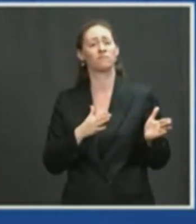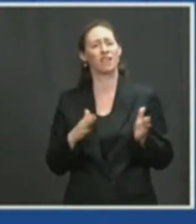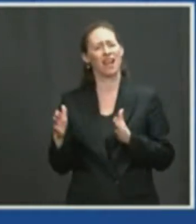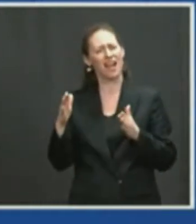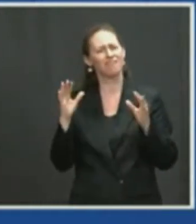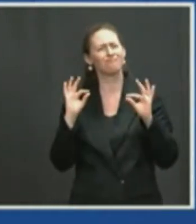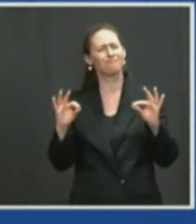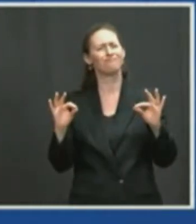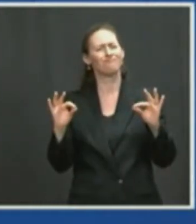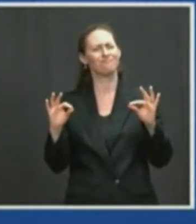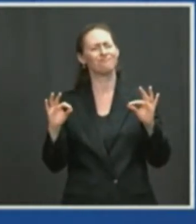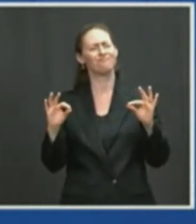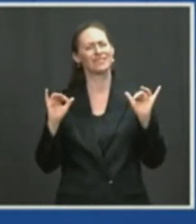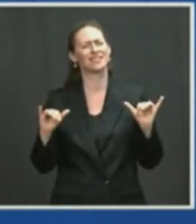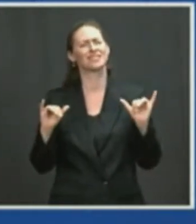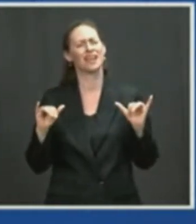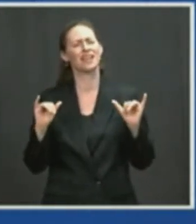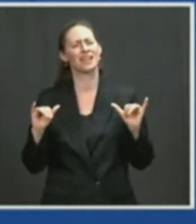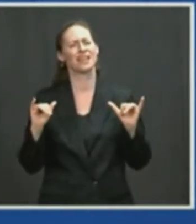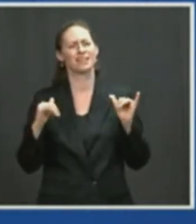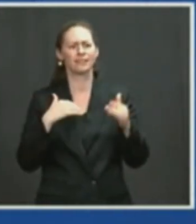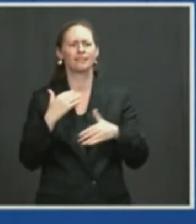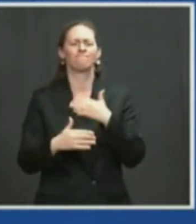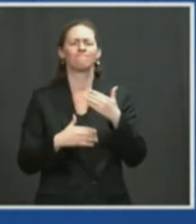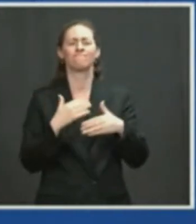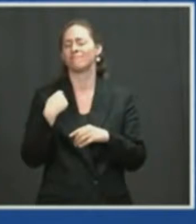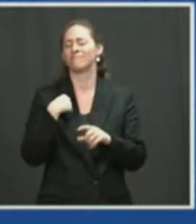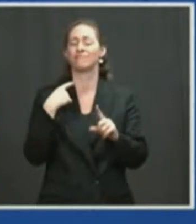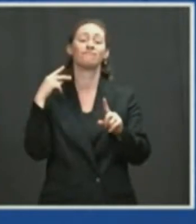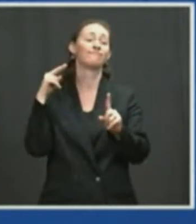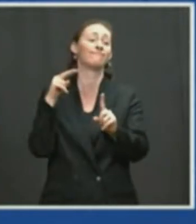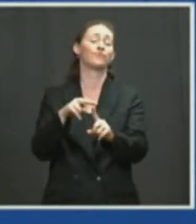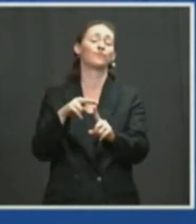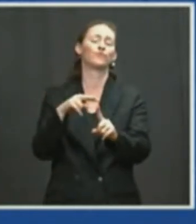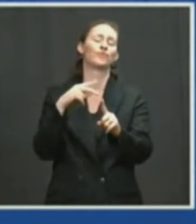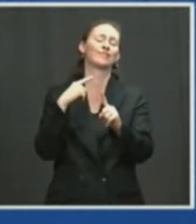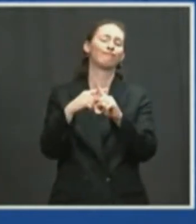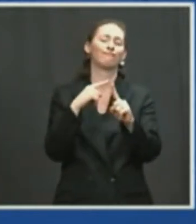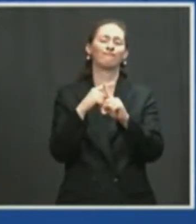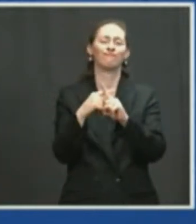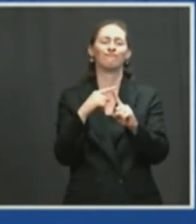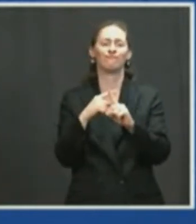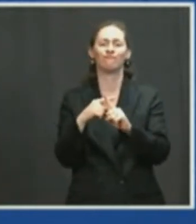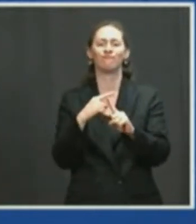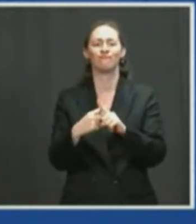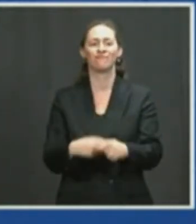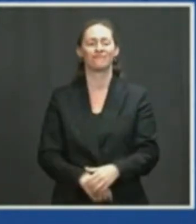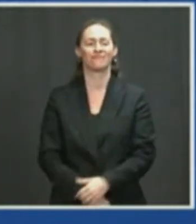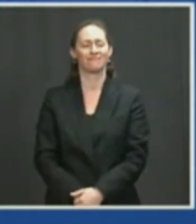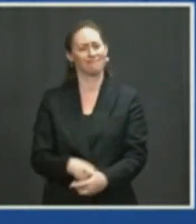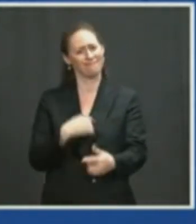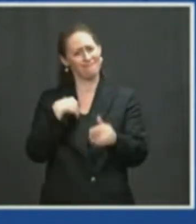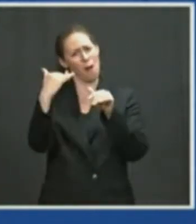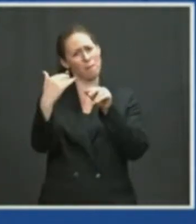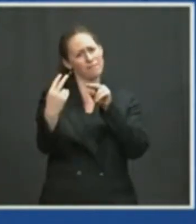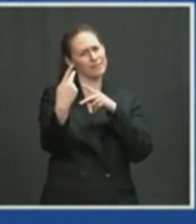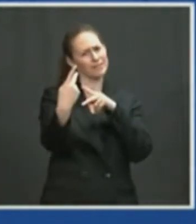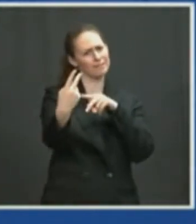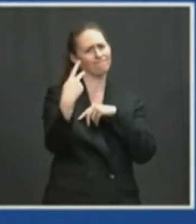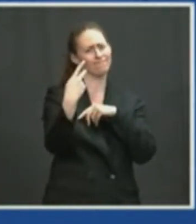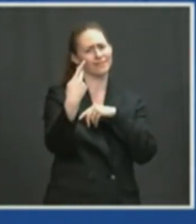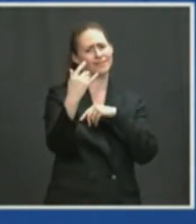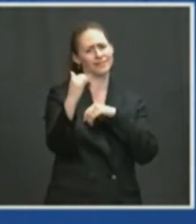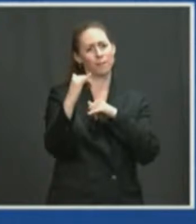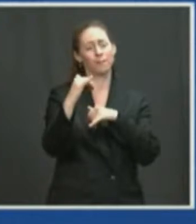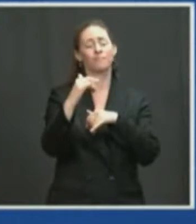on. I'm extremely optimistic. I hope you are as well. And may God bless you. May God bless America.